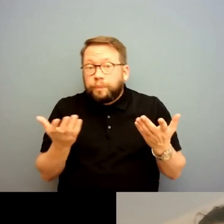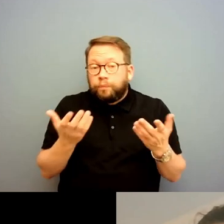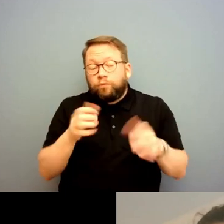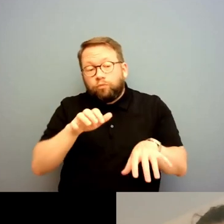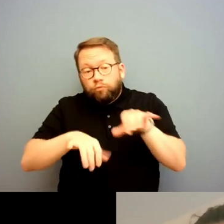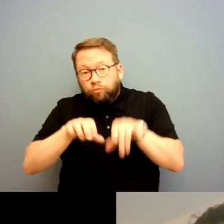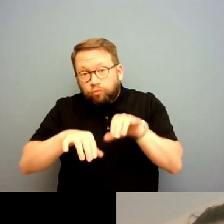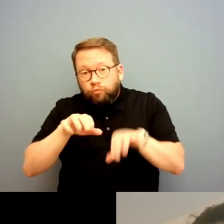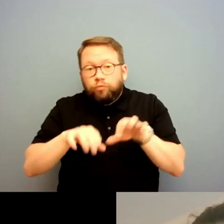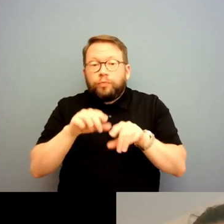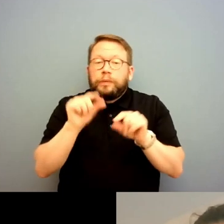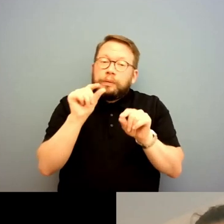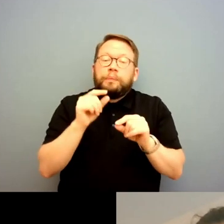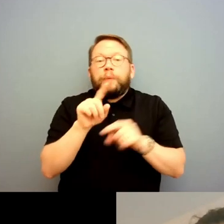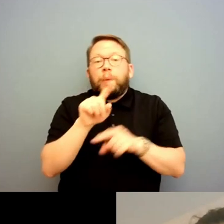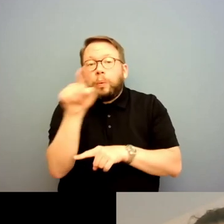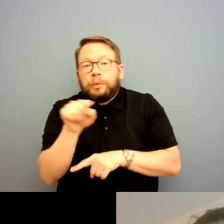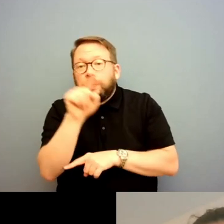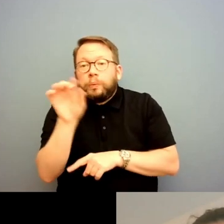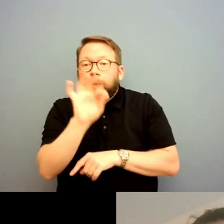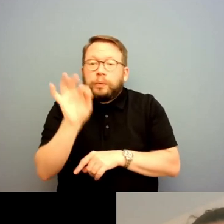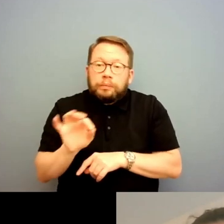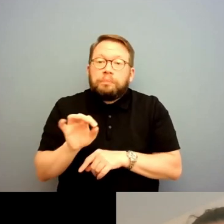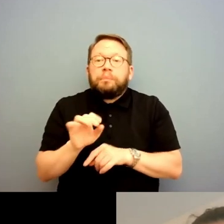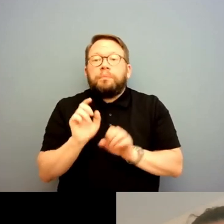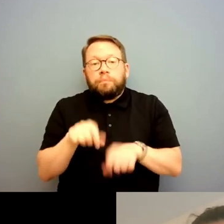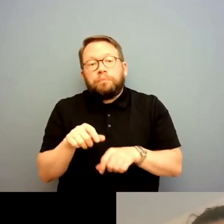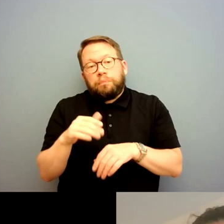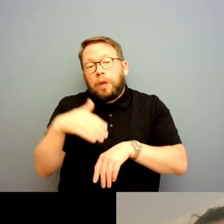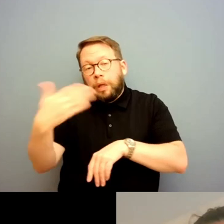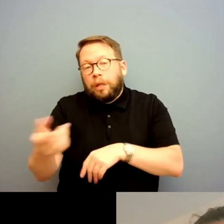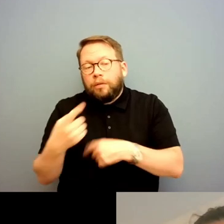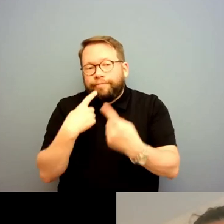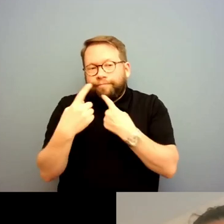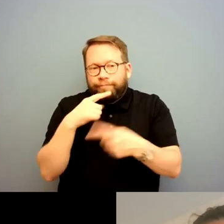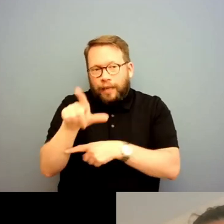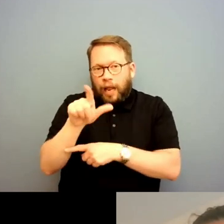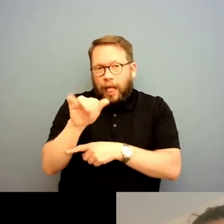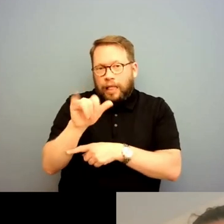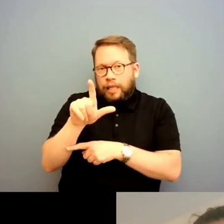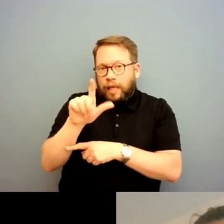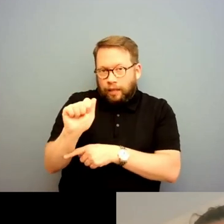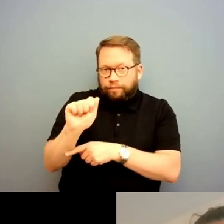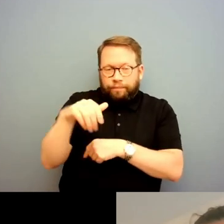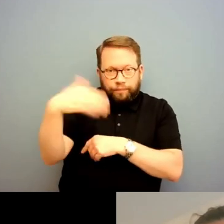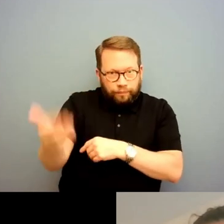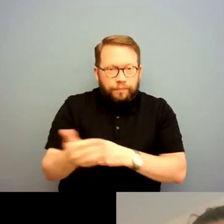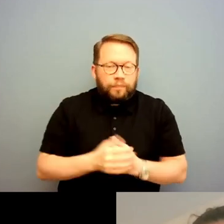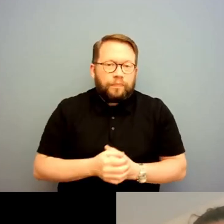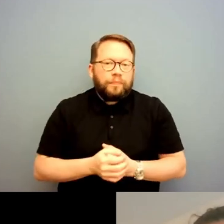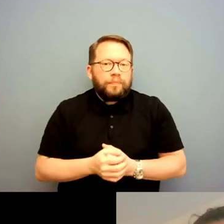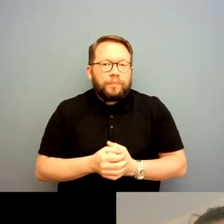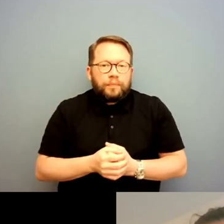to you later. Thank you so much. And I will have the privilege